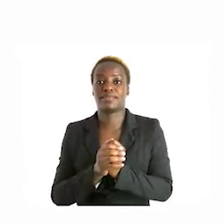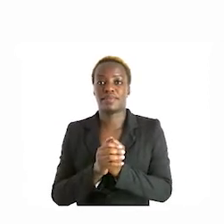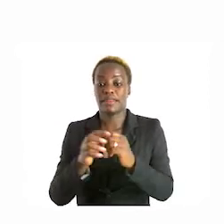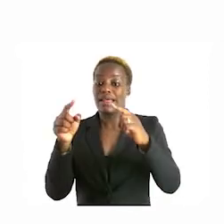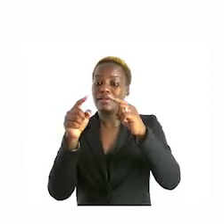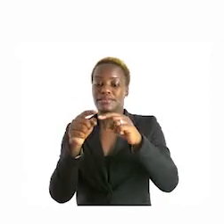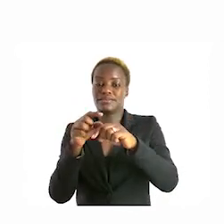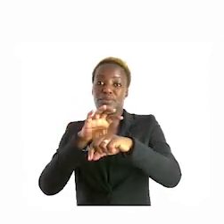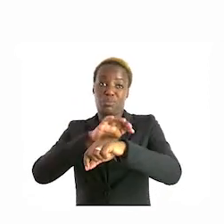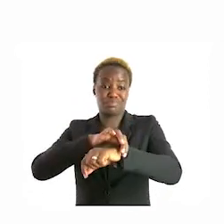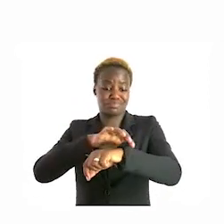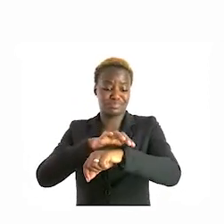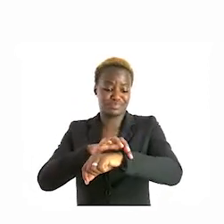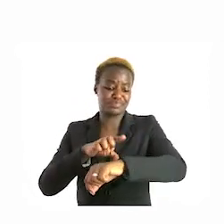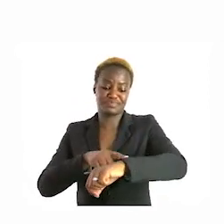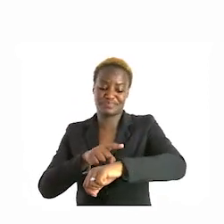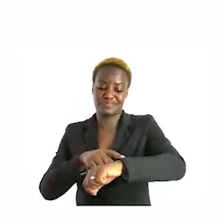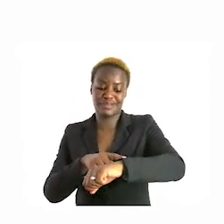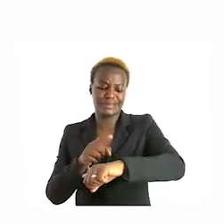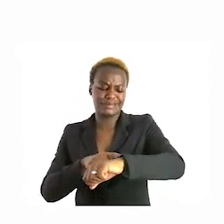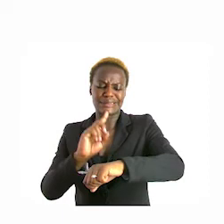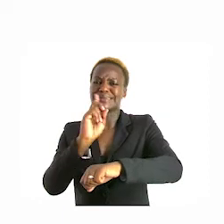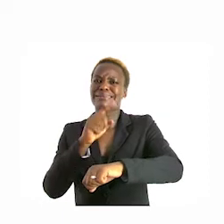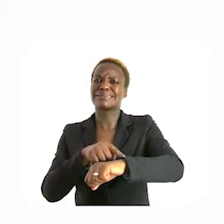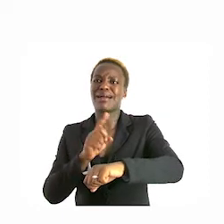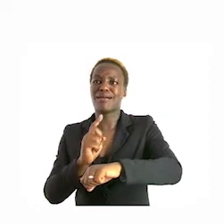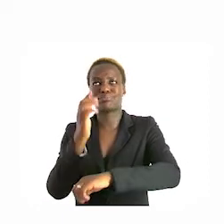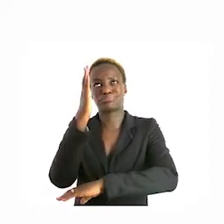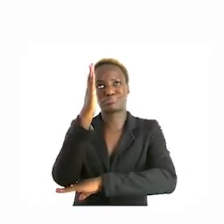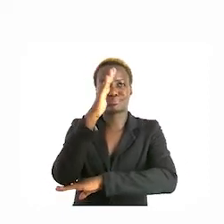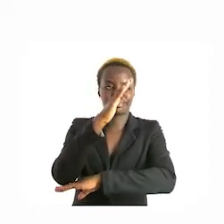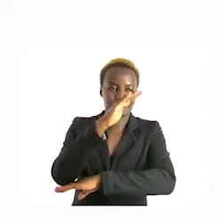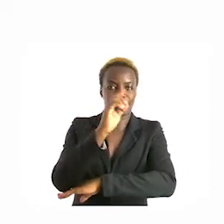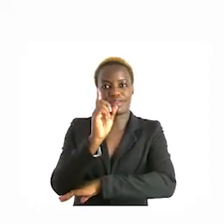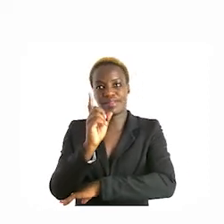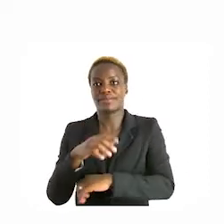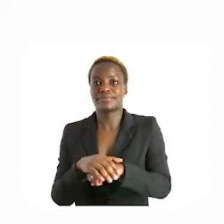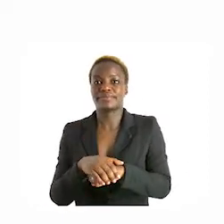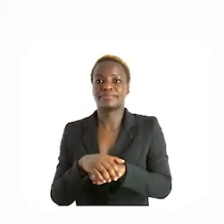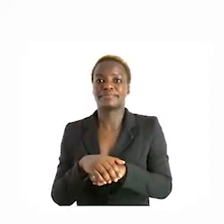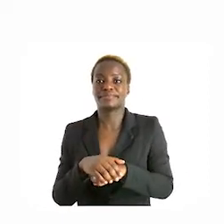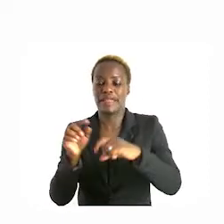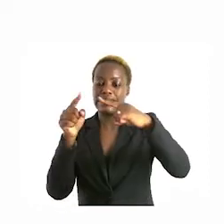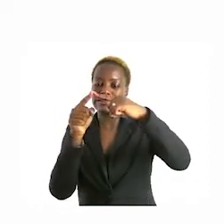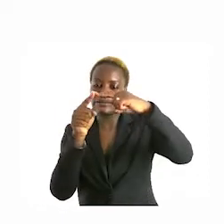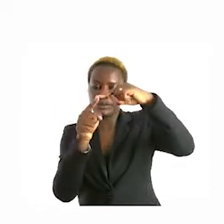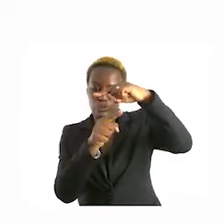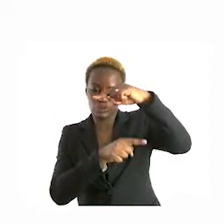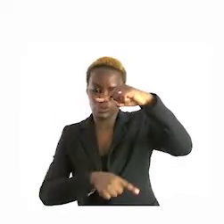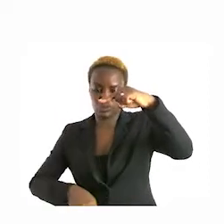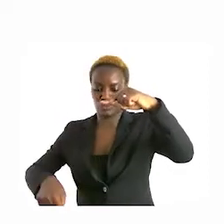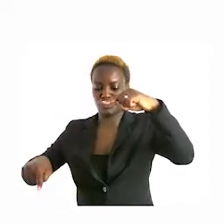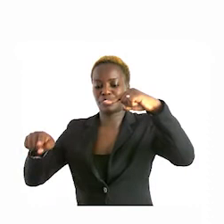on our wrist to tell time. All right, it's very important. It's a round shape. Do you